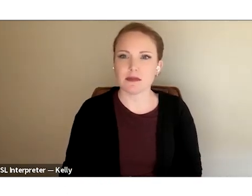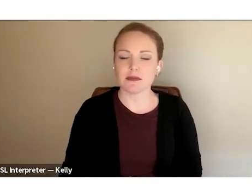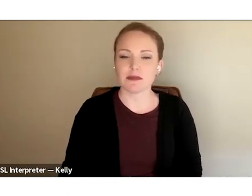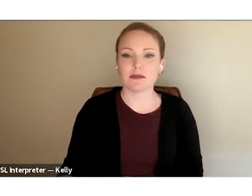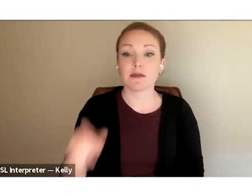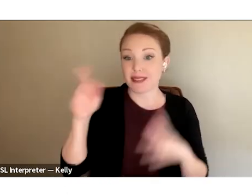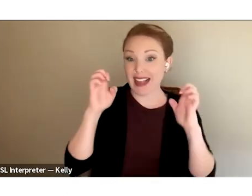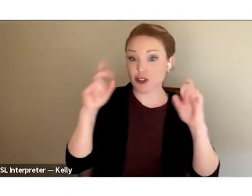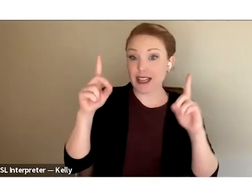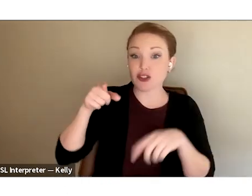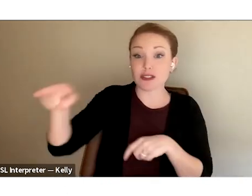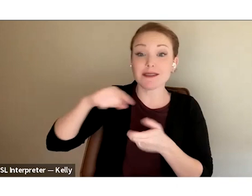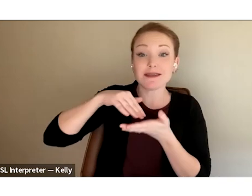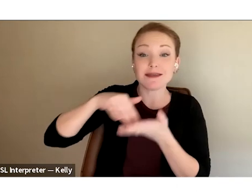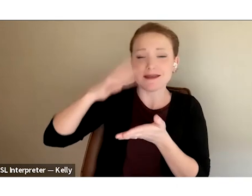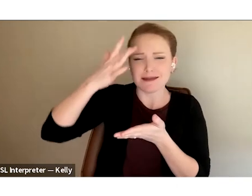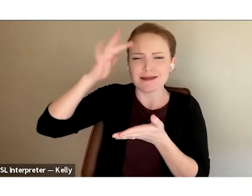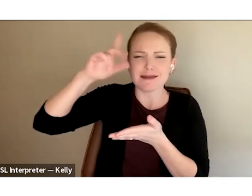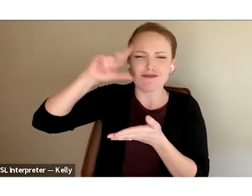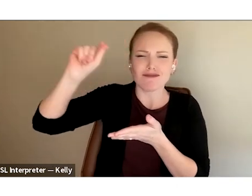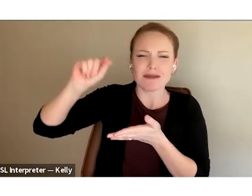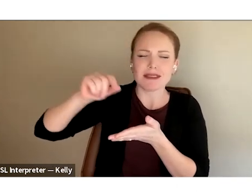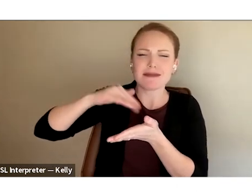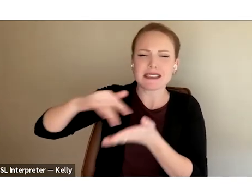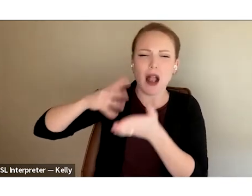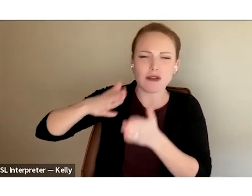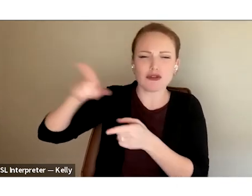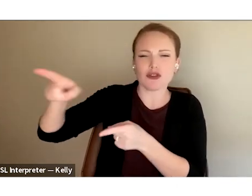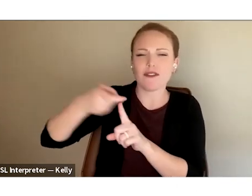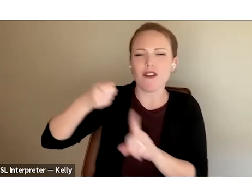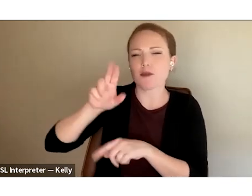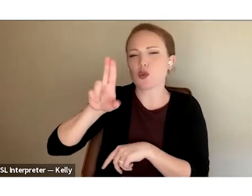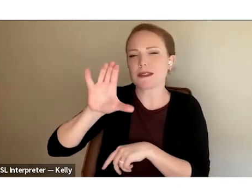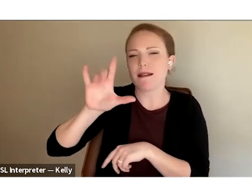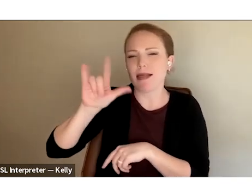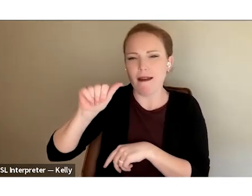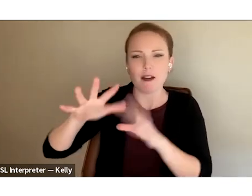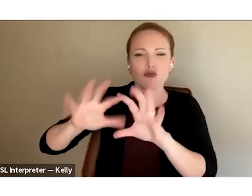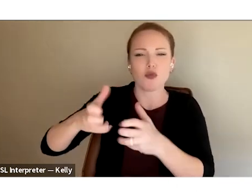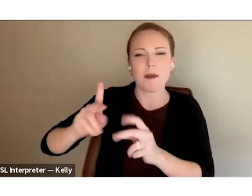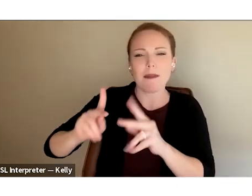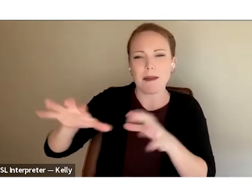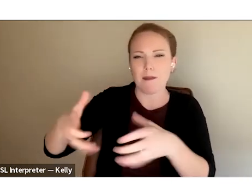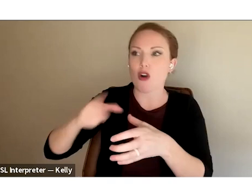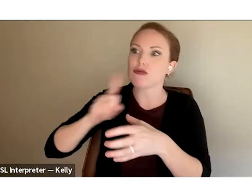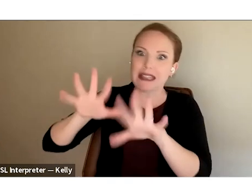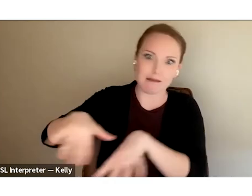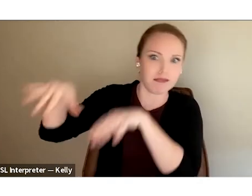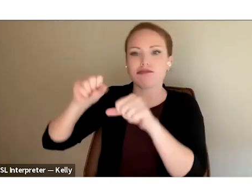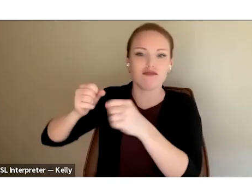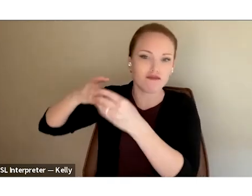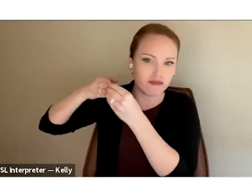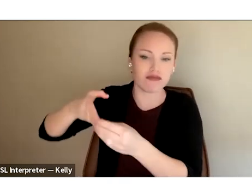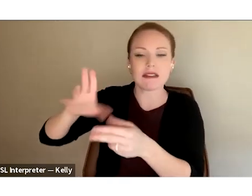scholars from UCLA, so a group of people who were kind of the champions of this,